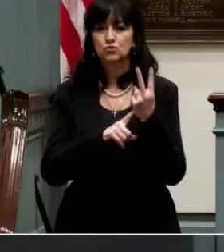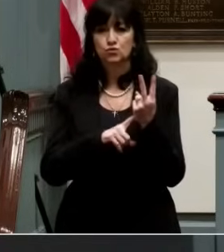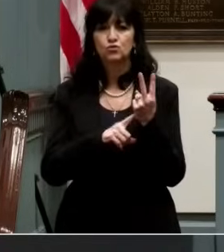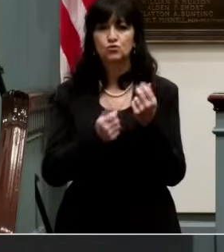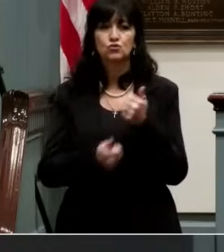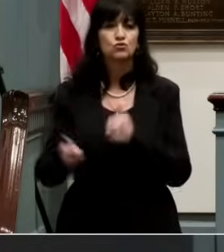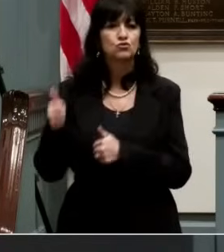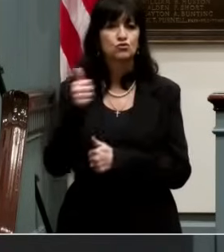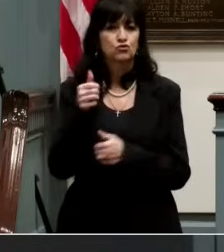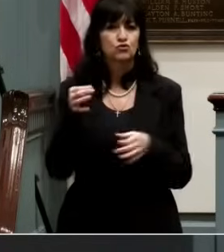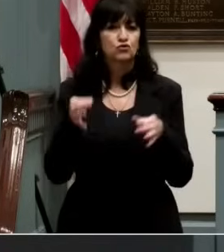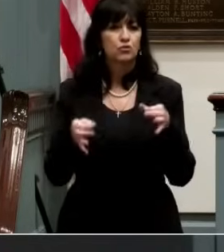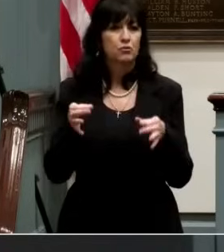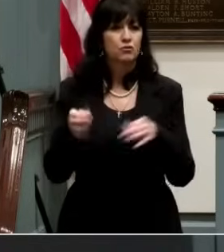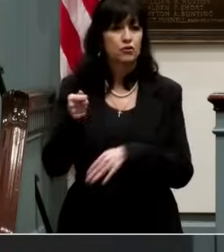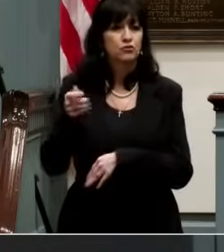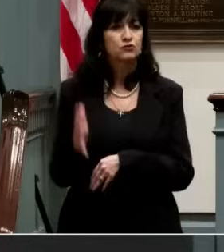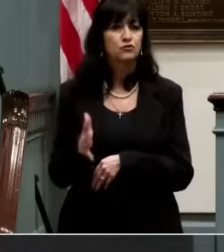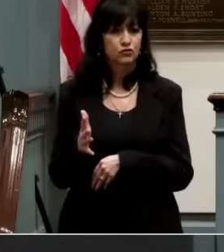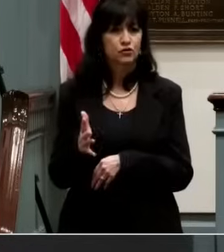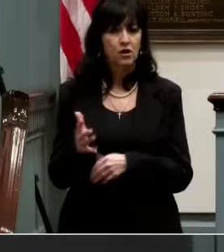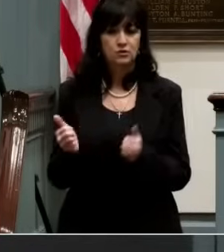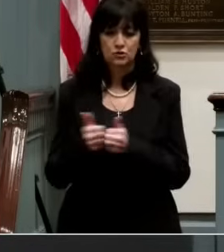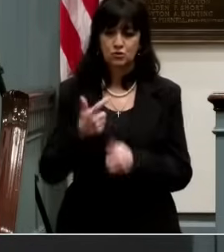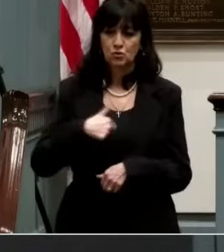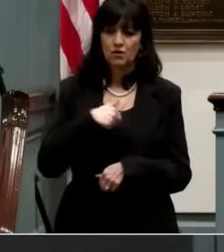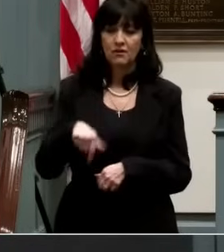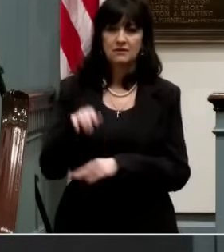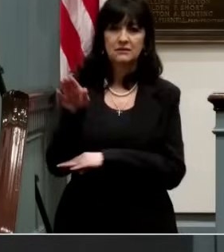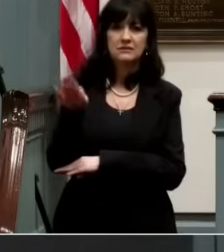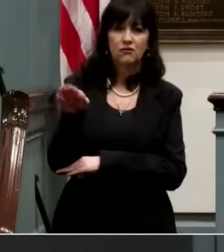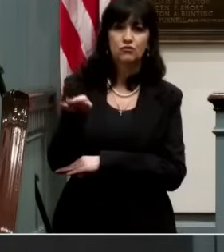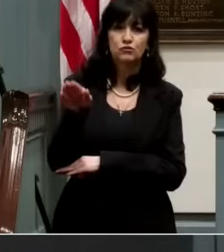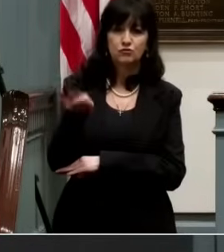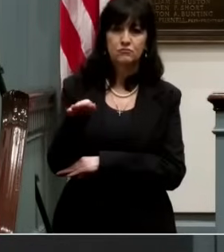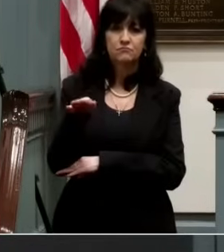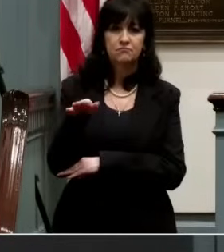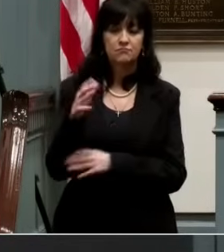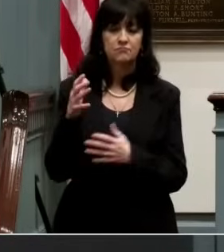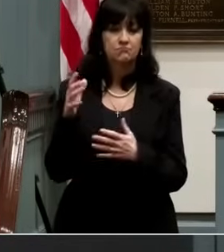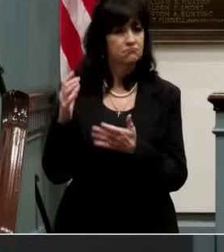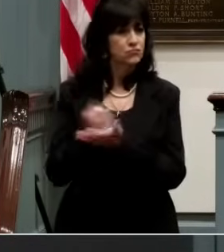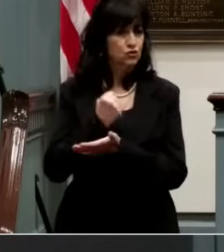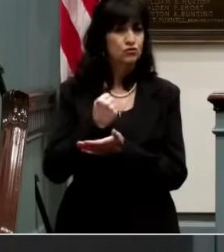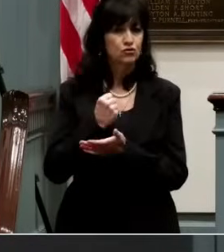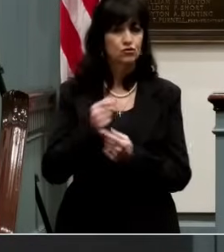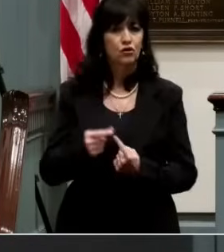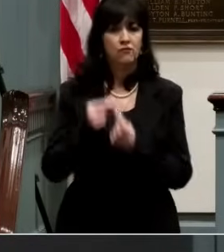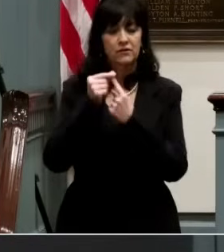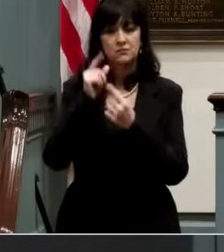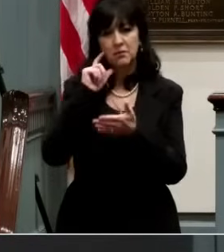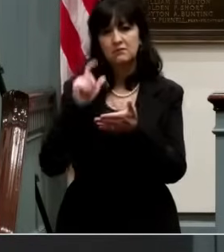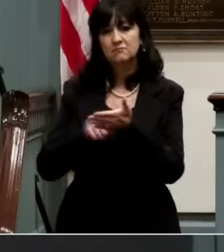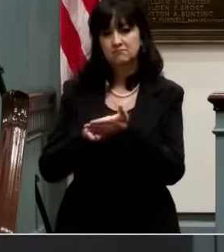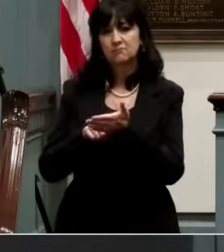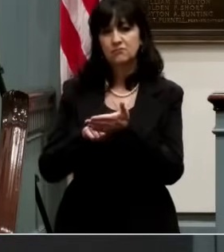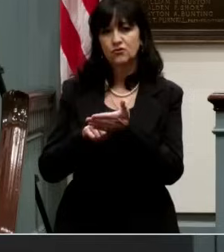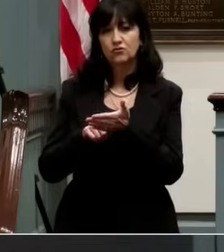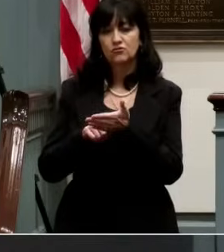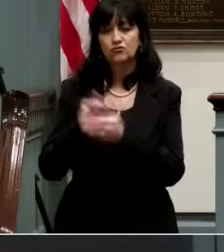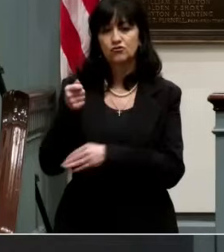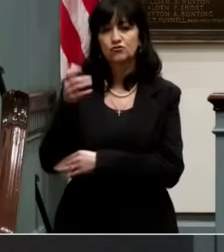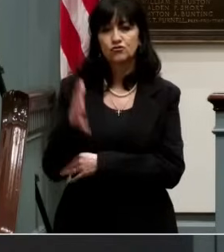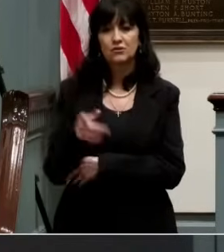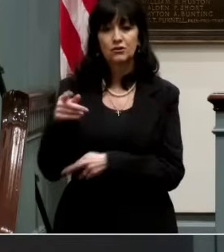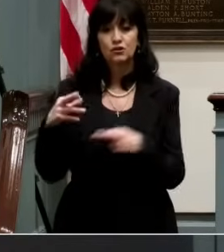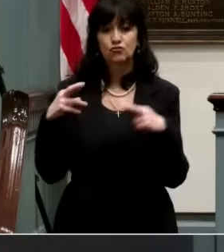Court justices who are with us this afternoon who deserve special recognition. Justice Jim Vaughn, who retired